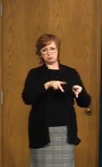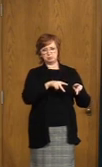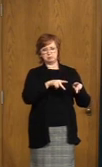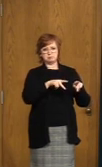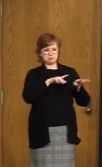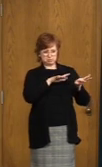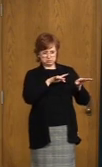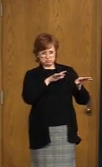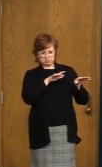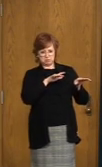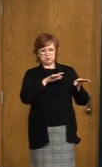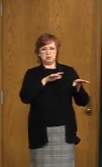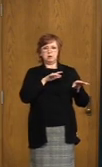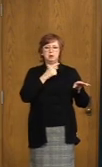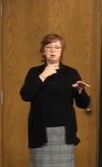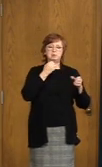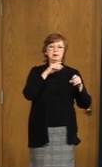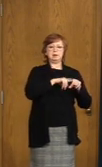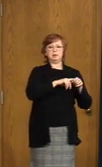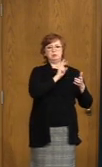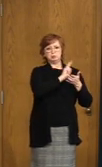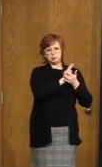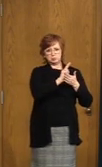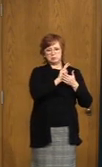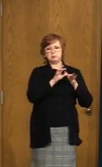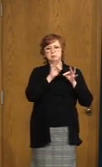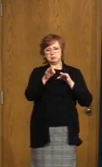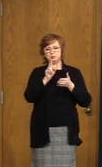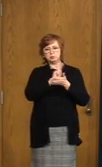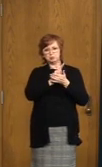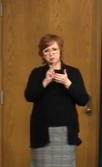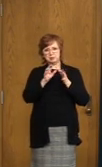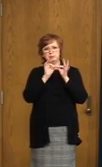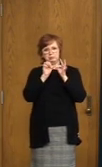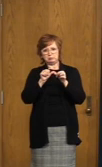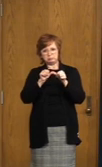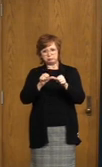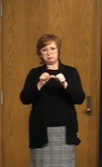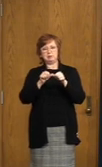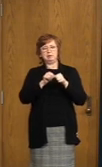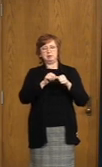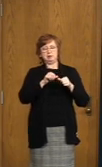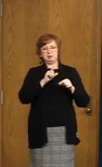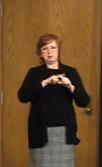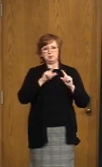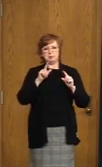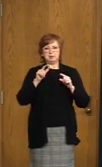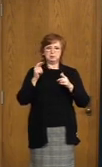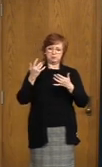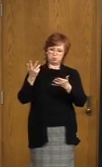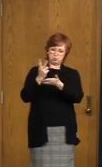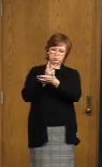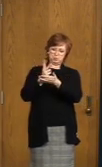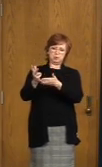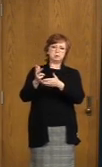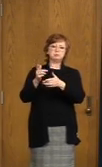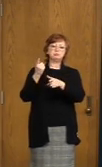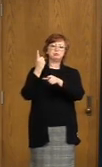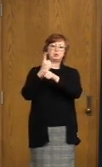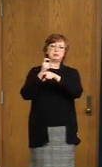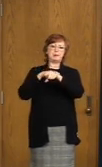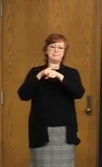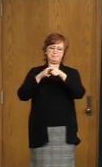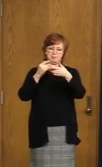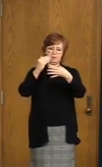weeks, status quo for 2 weeks. Many provinces have done that, status quo for 2 weeks, 4 weeks. Like the Premier said, 3 weeks seems a nice time because